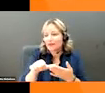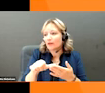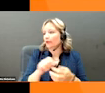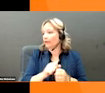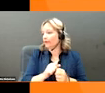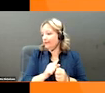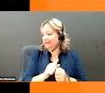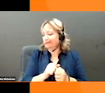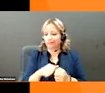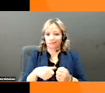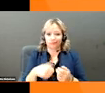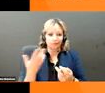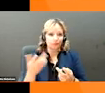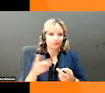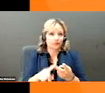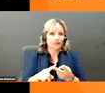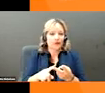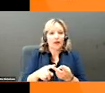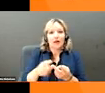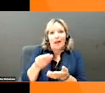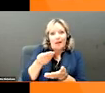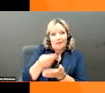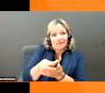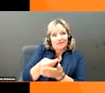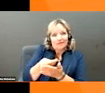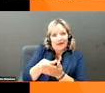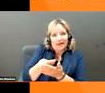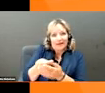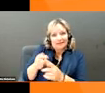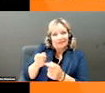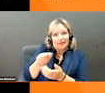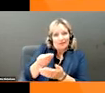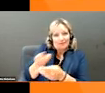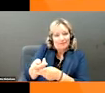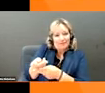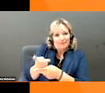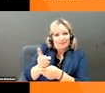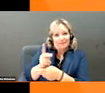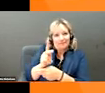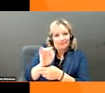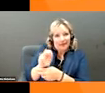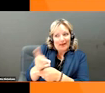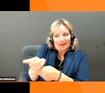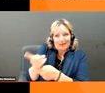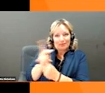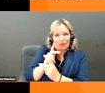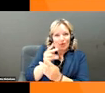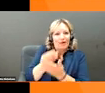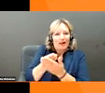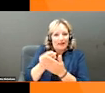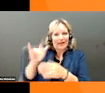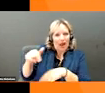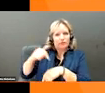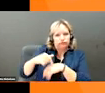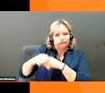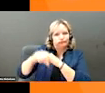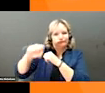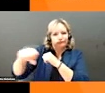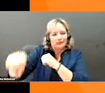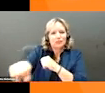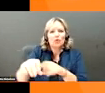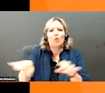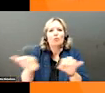have to get finances from the bank? And these are things that take time. And so you want to get started